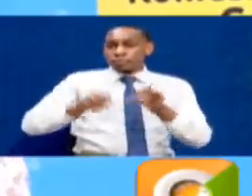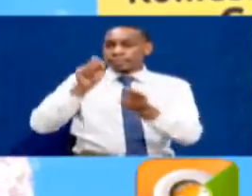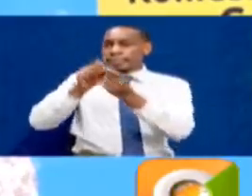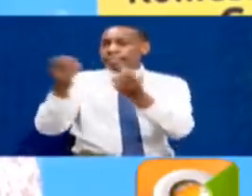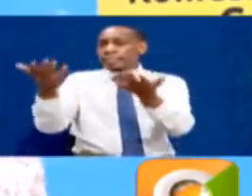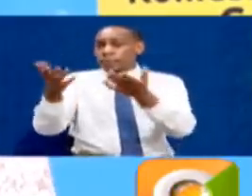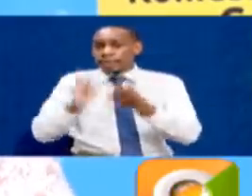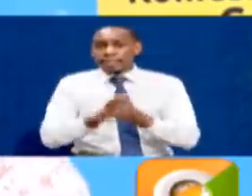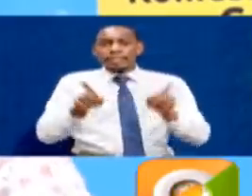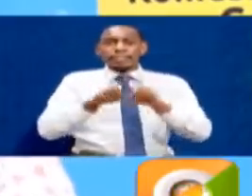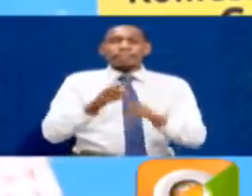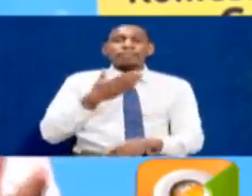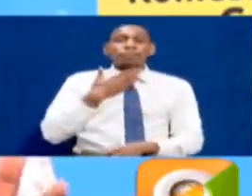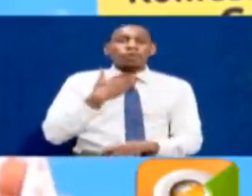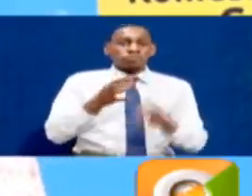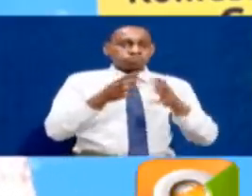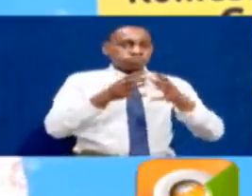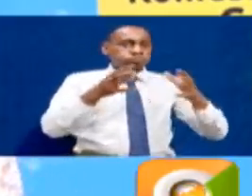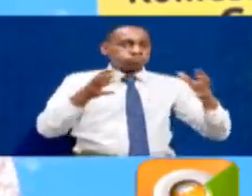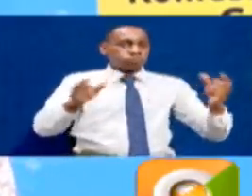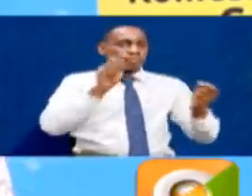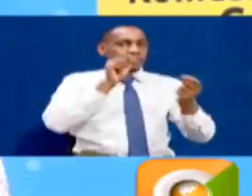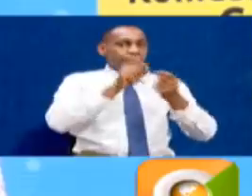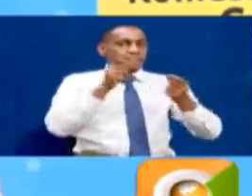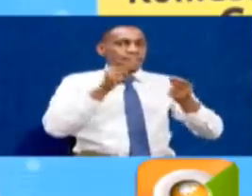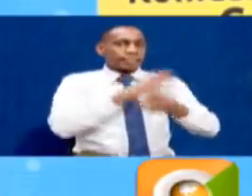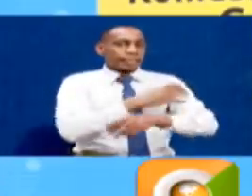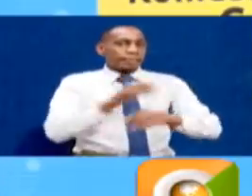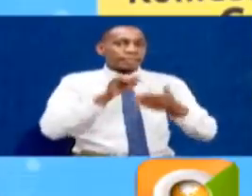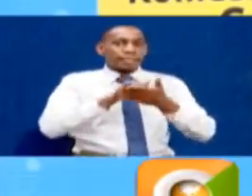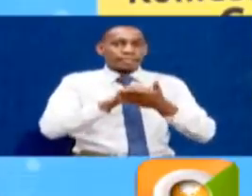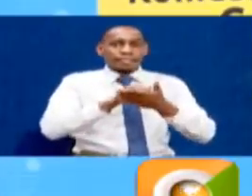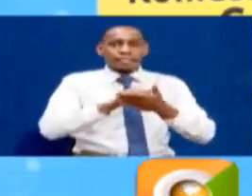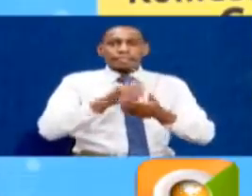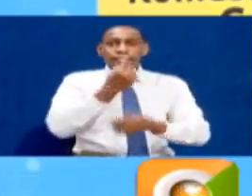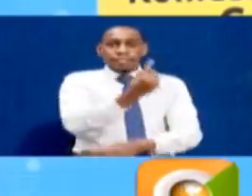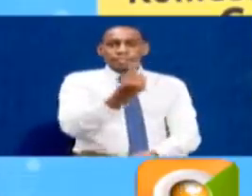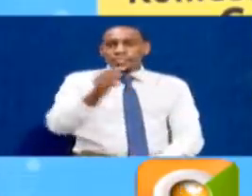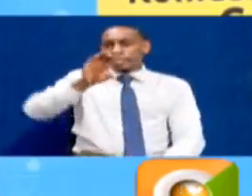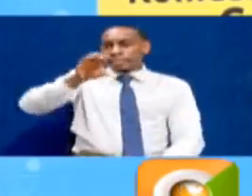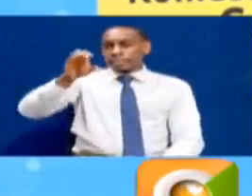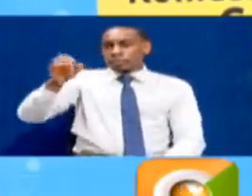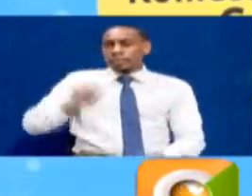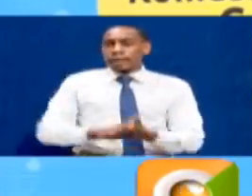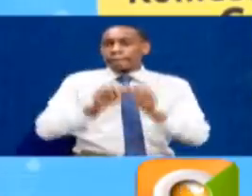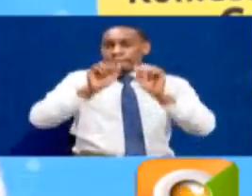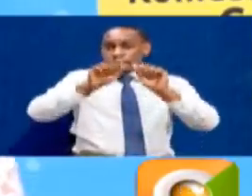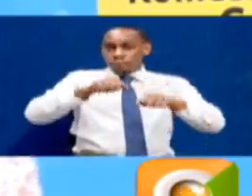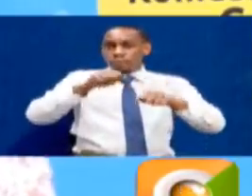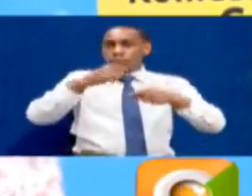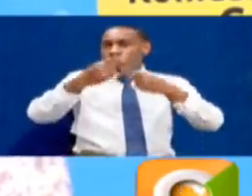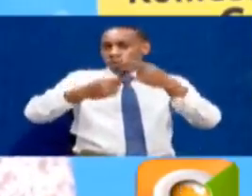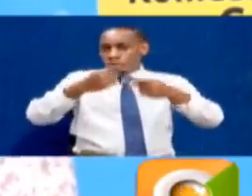test. And we also want to expand our testing capacity so that almost in every county, one is able